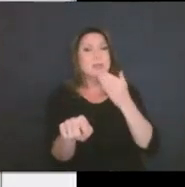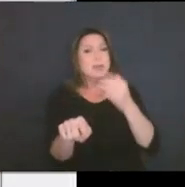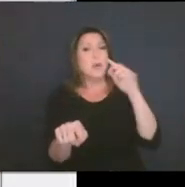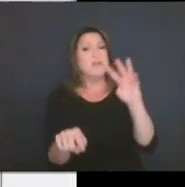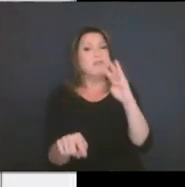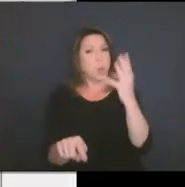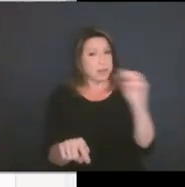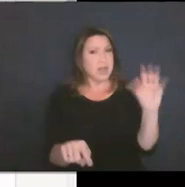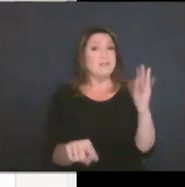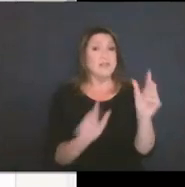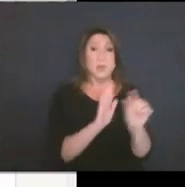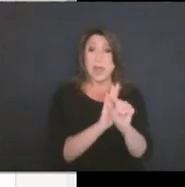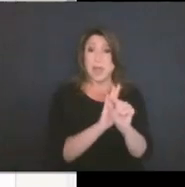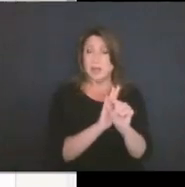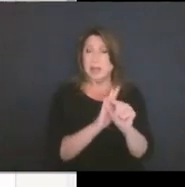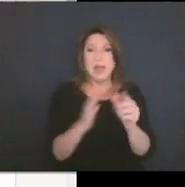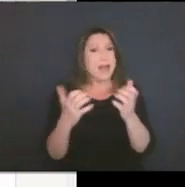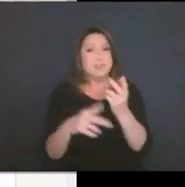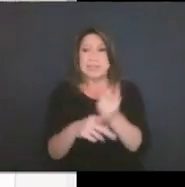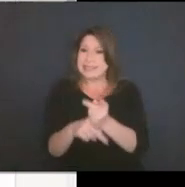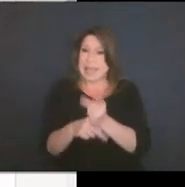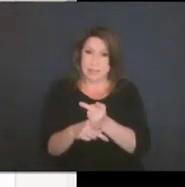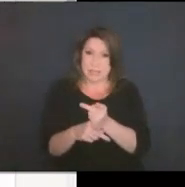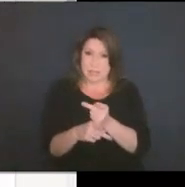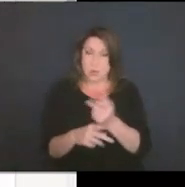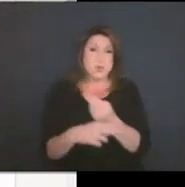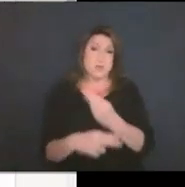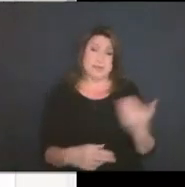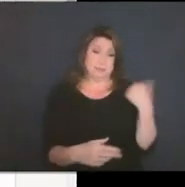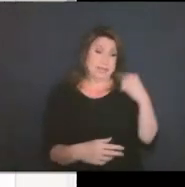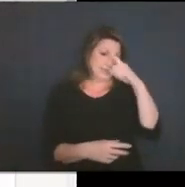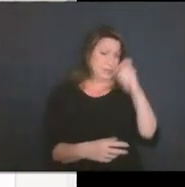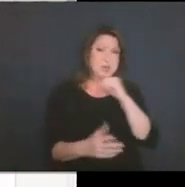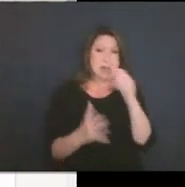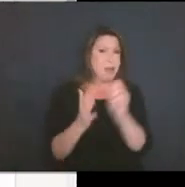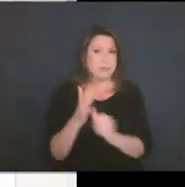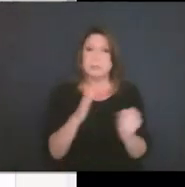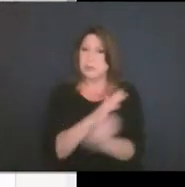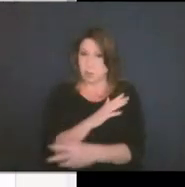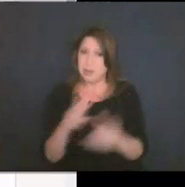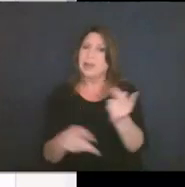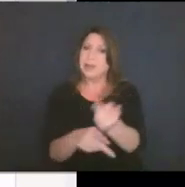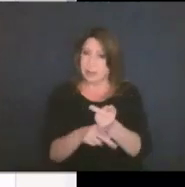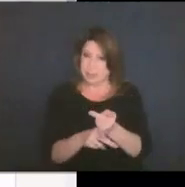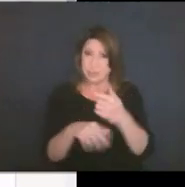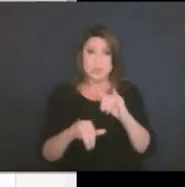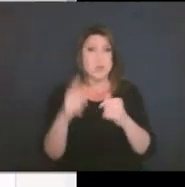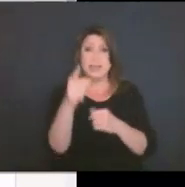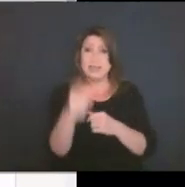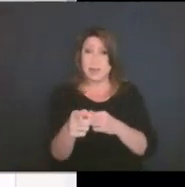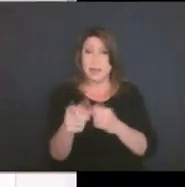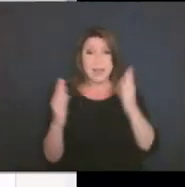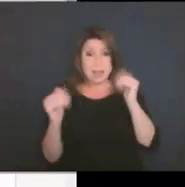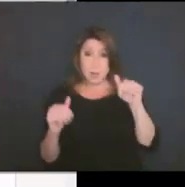and on the Schoology page right here under resources. Okay, so I hope this